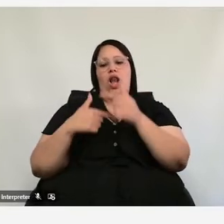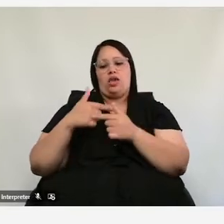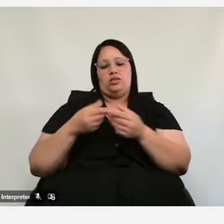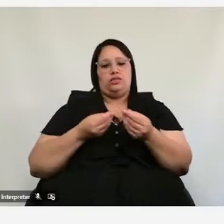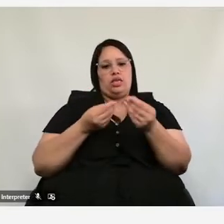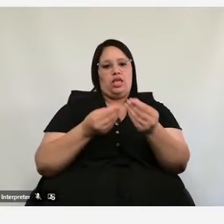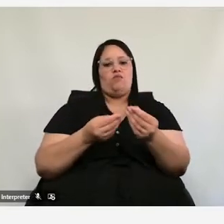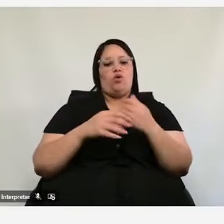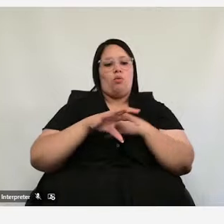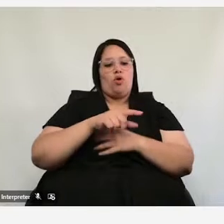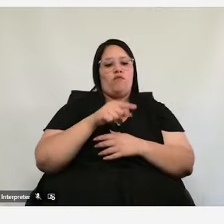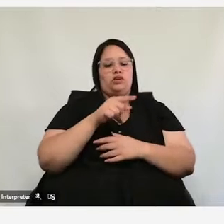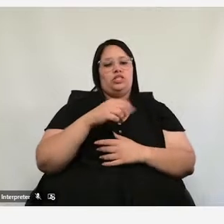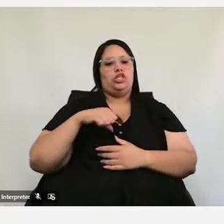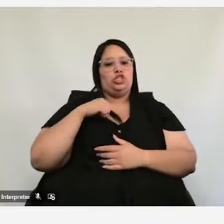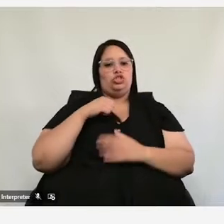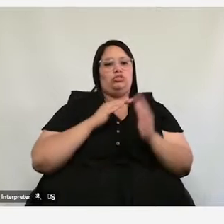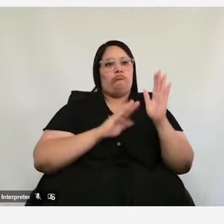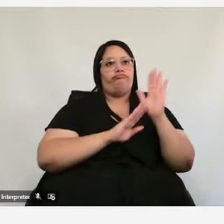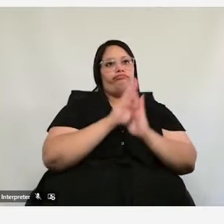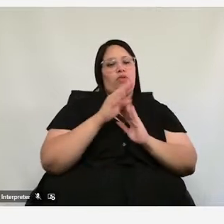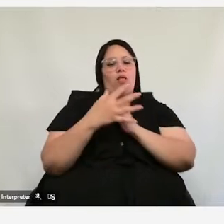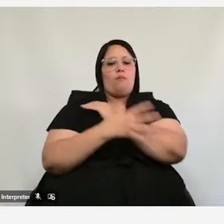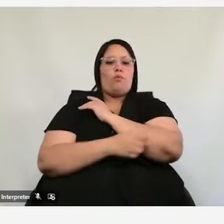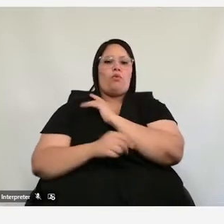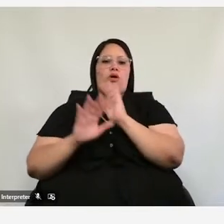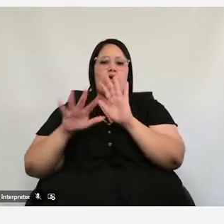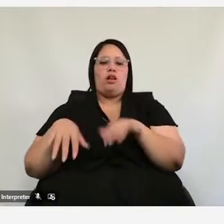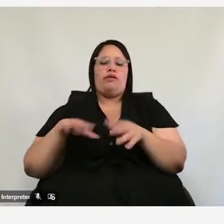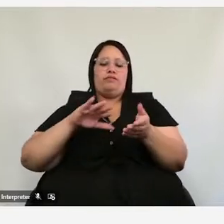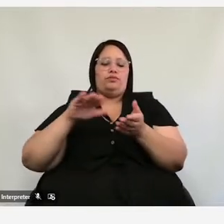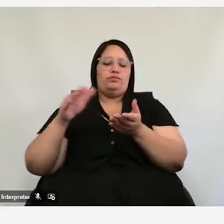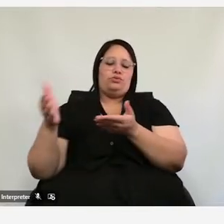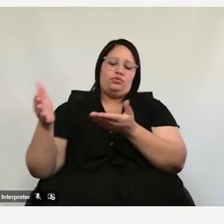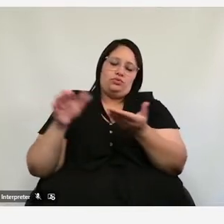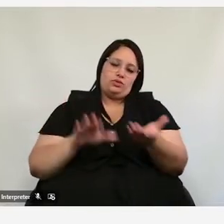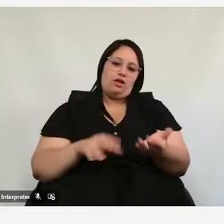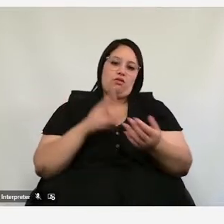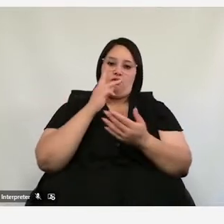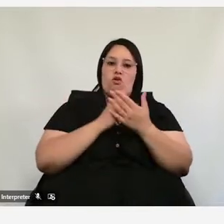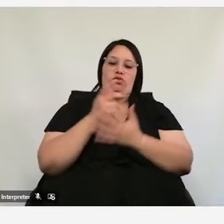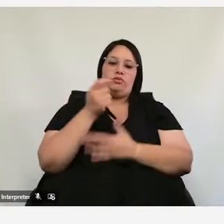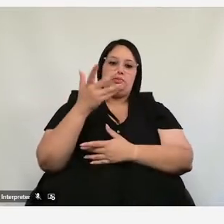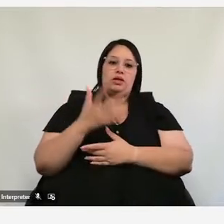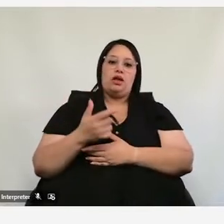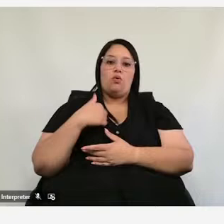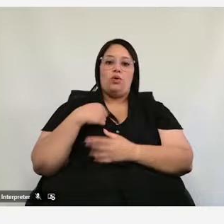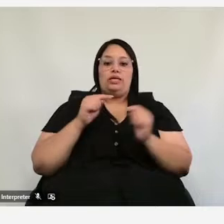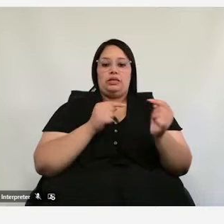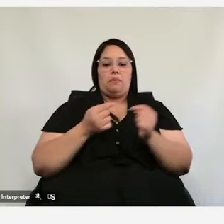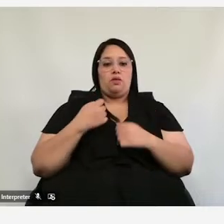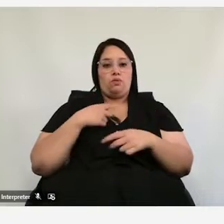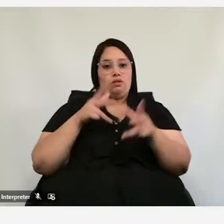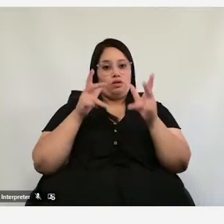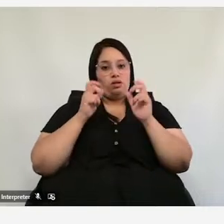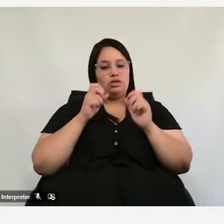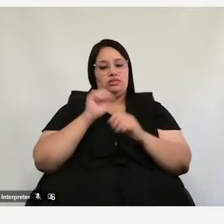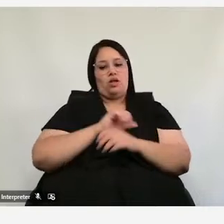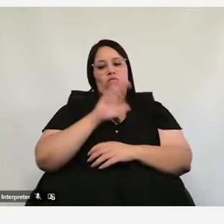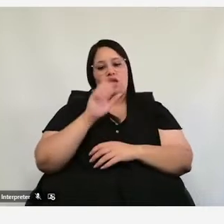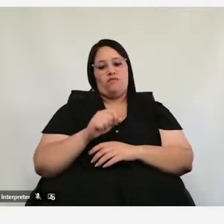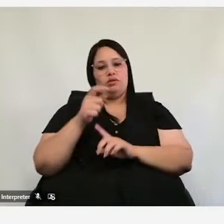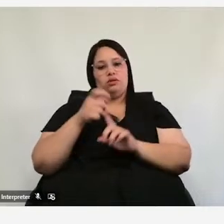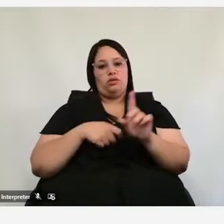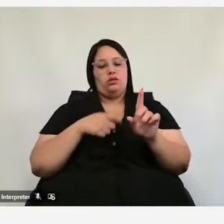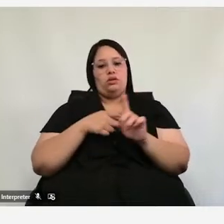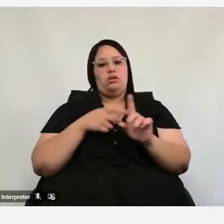rich thrive and the poor are left to die. Honorable Speaker, we are having this debate as South Africa burns with rage over the brutal